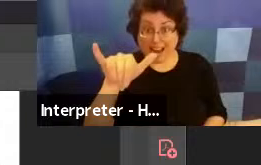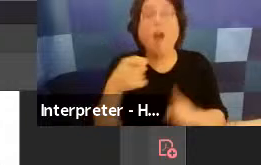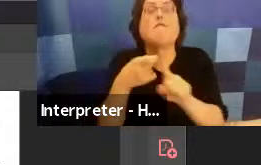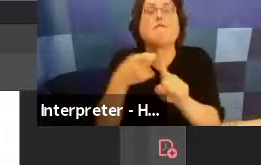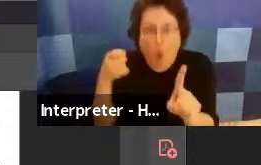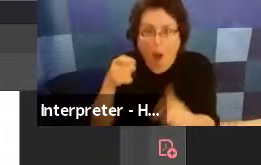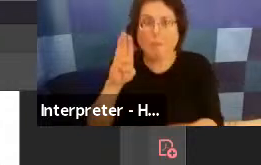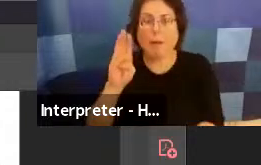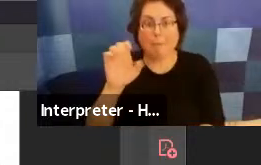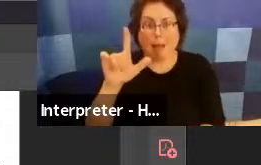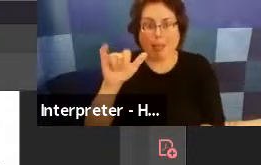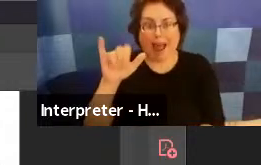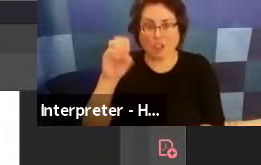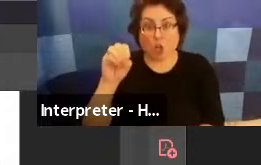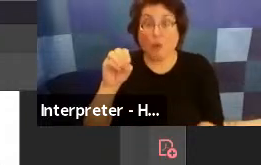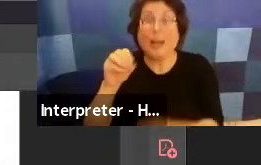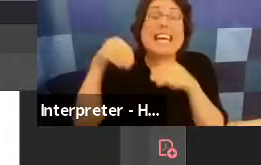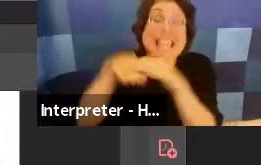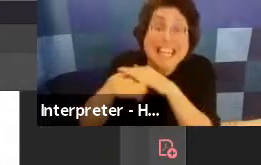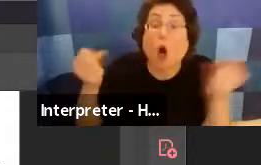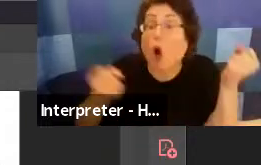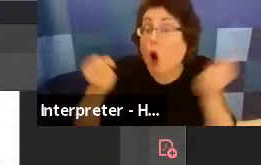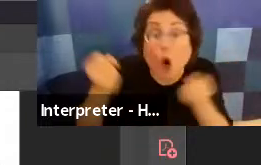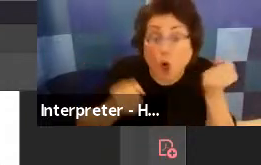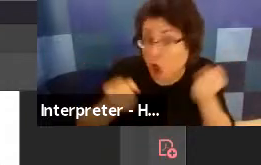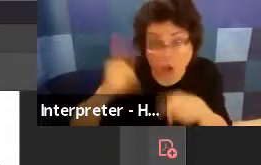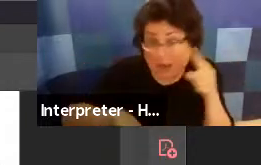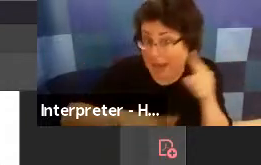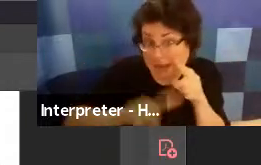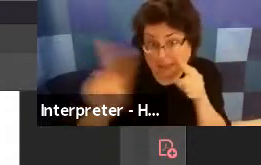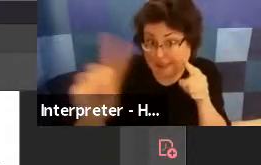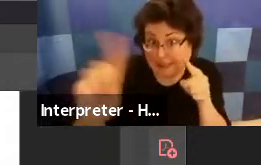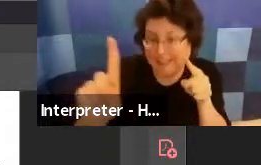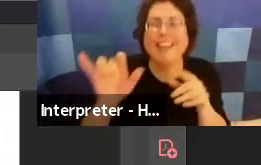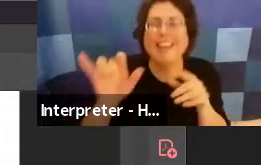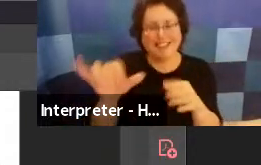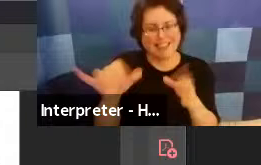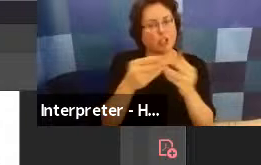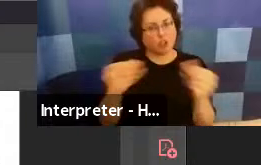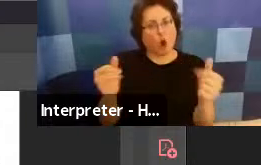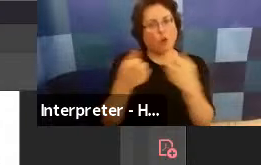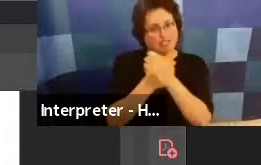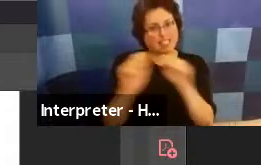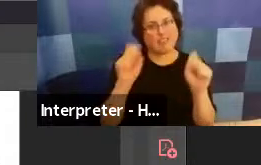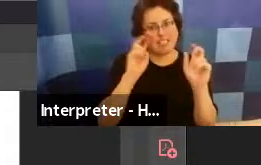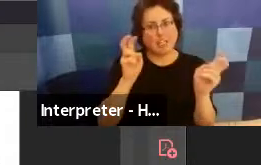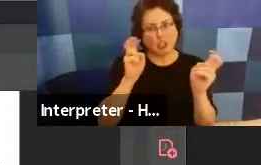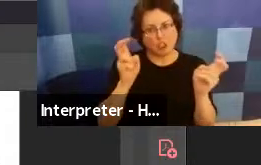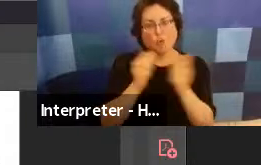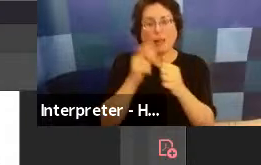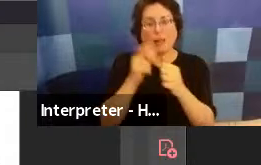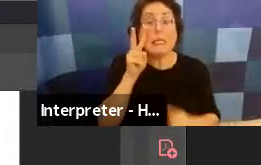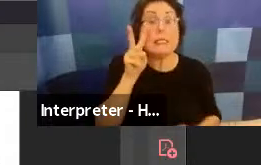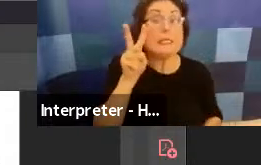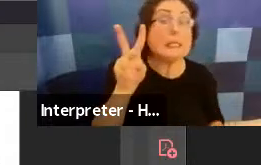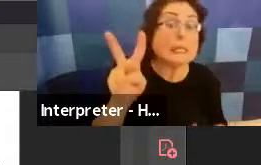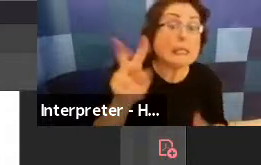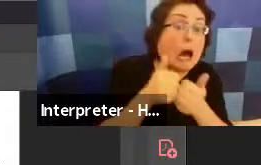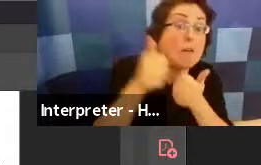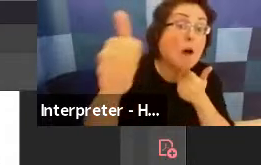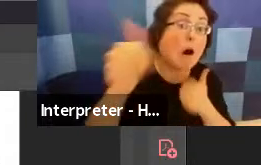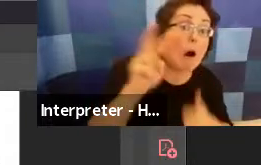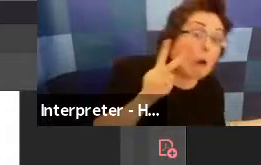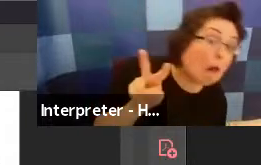in a car. That solved our safety issue with site distance. But also gave us